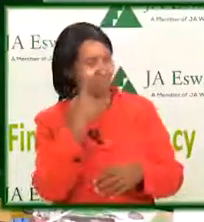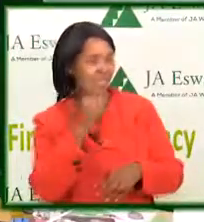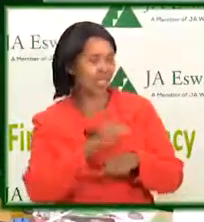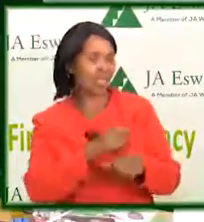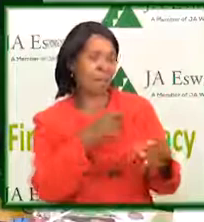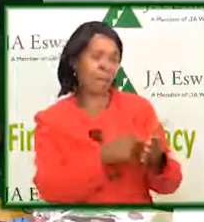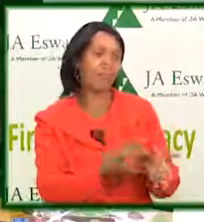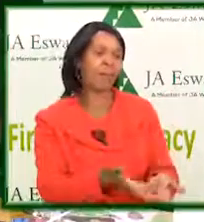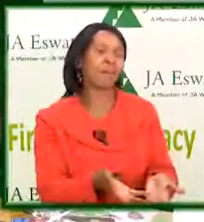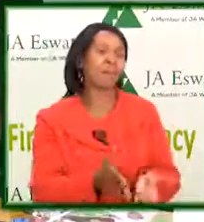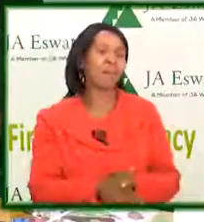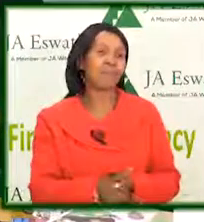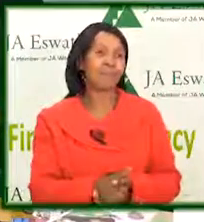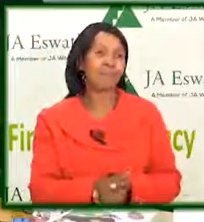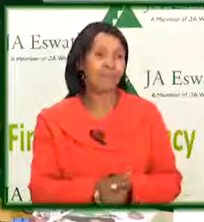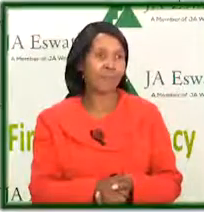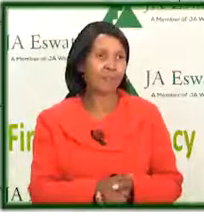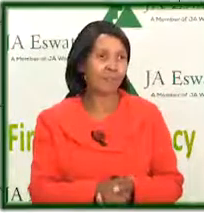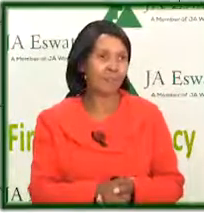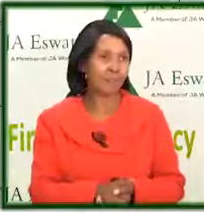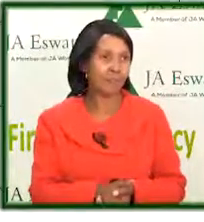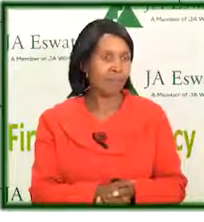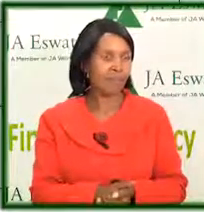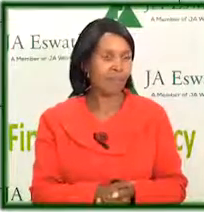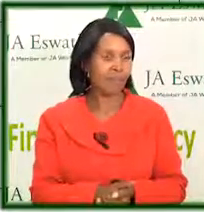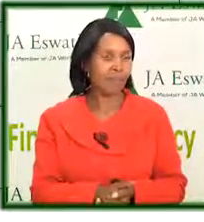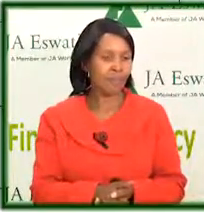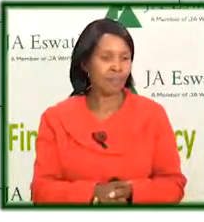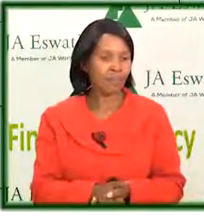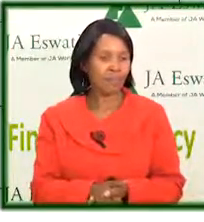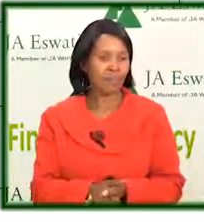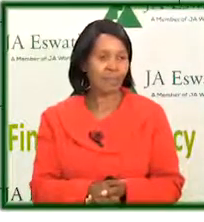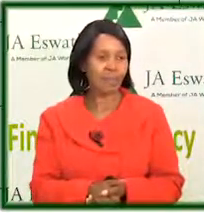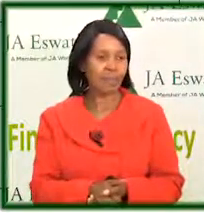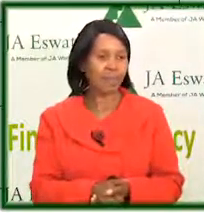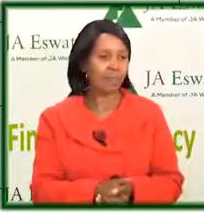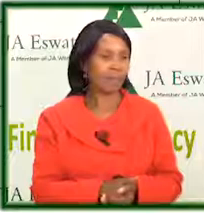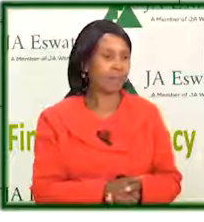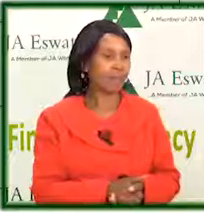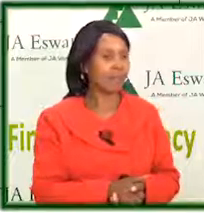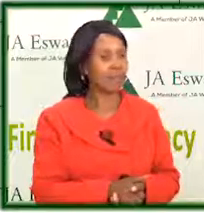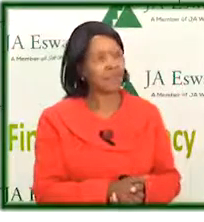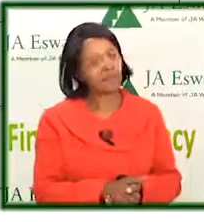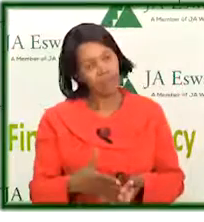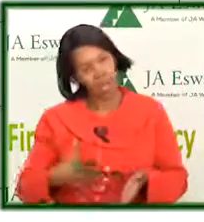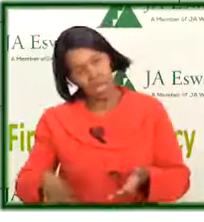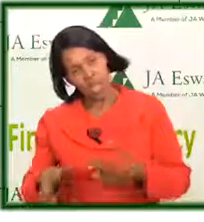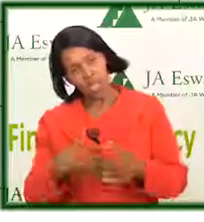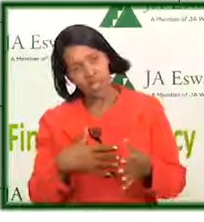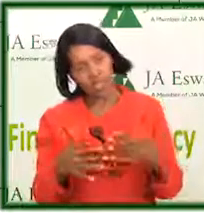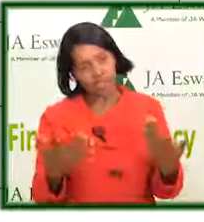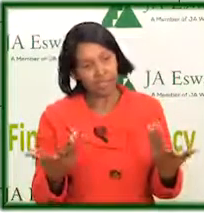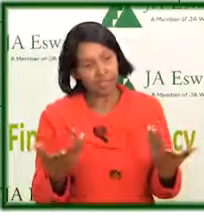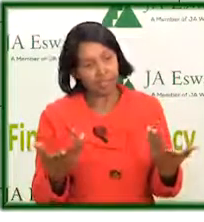at the end of the day. So another way of handling objections is to simply ignore them and carry on talking about